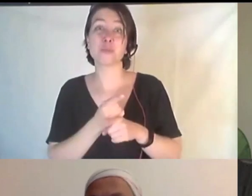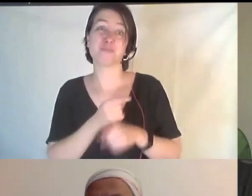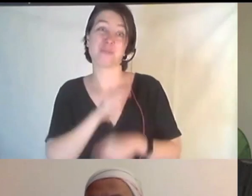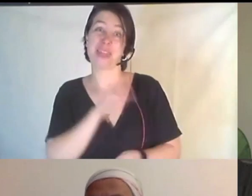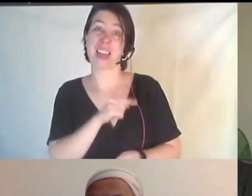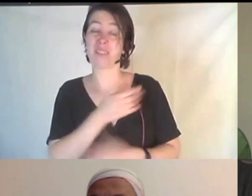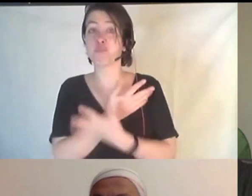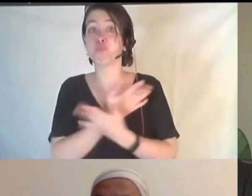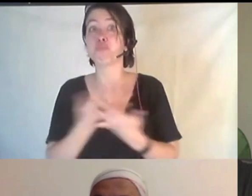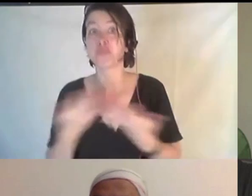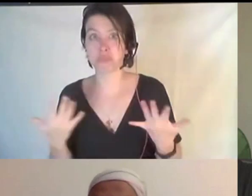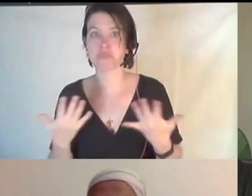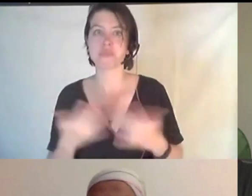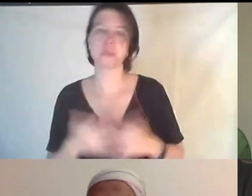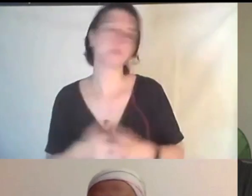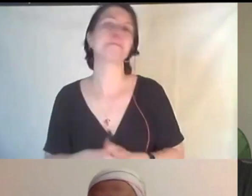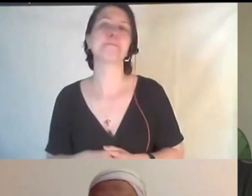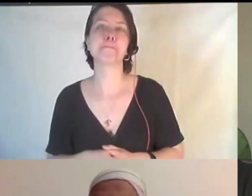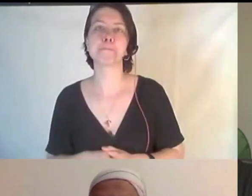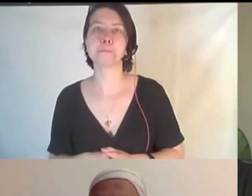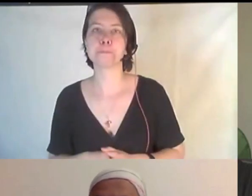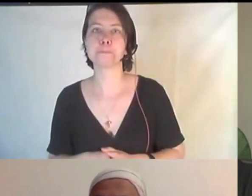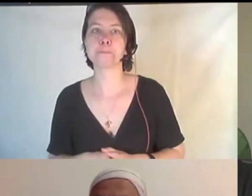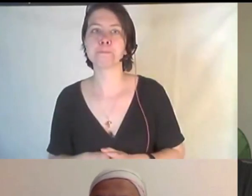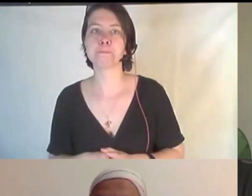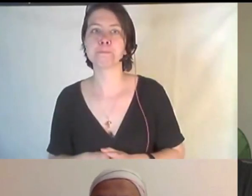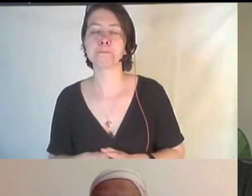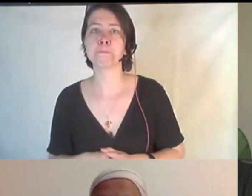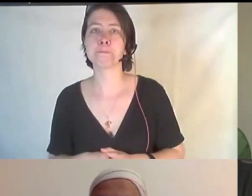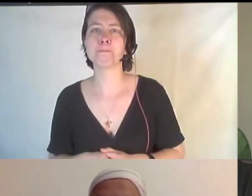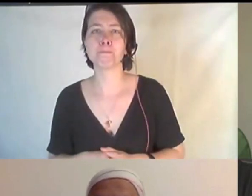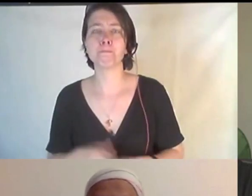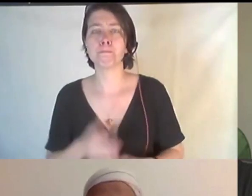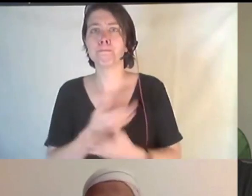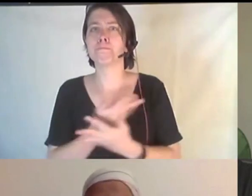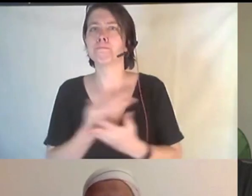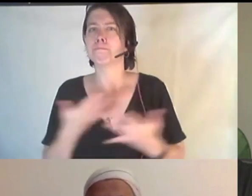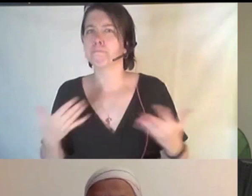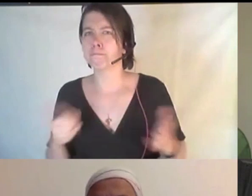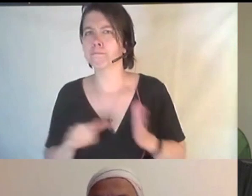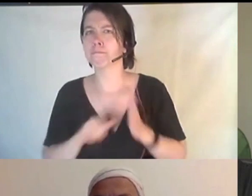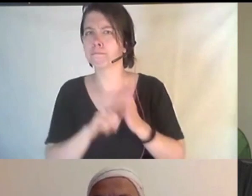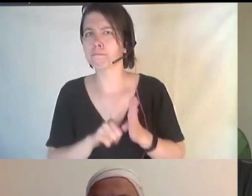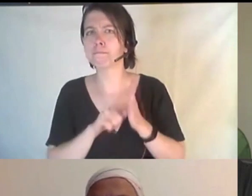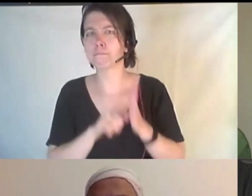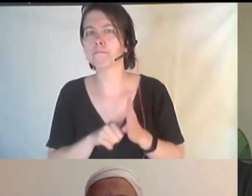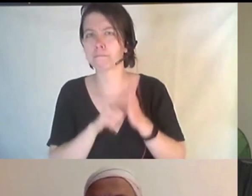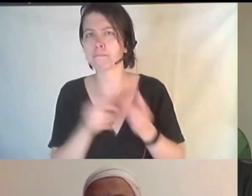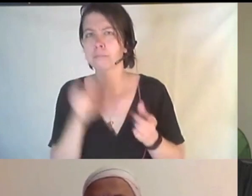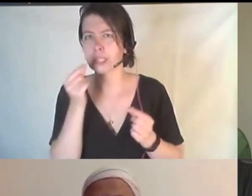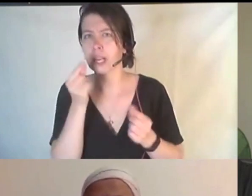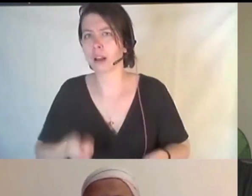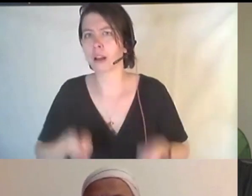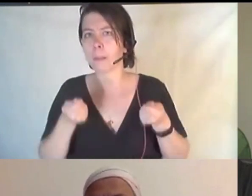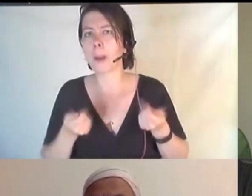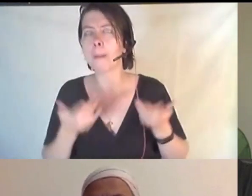mean, it throws up all sorts of issues. I just think it's been fascinating, sort of, you know, Nena working in contemporary